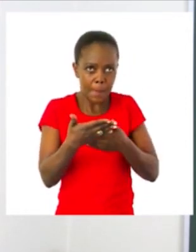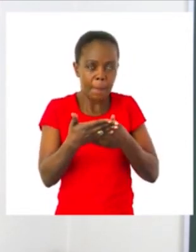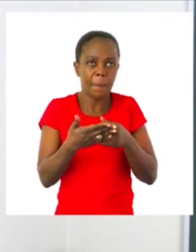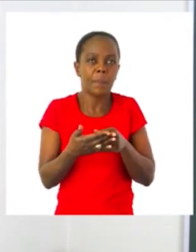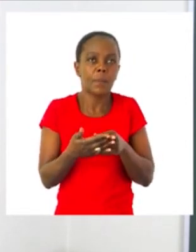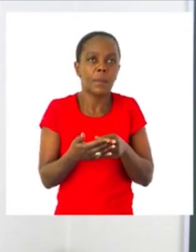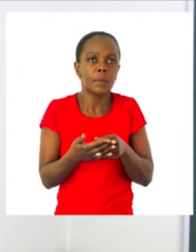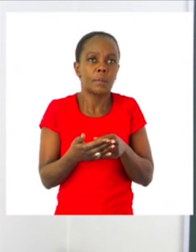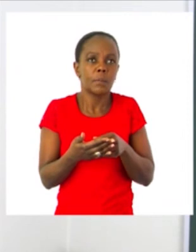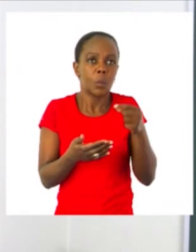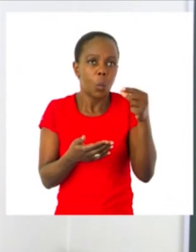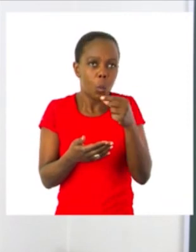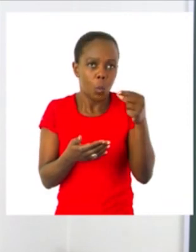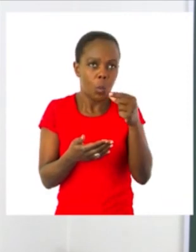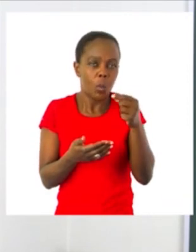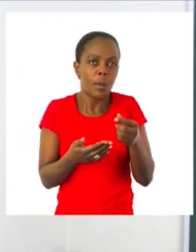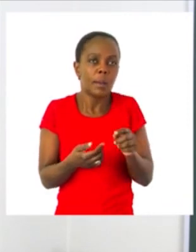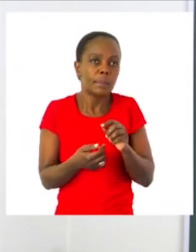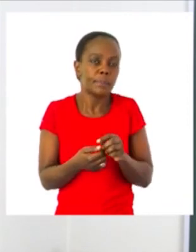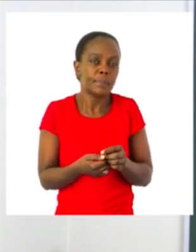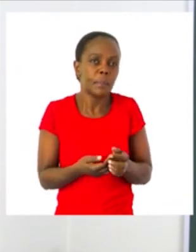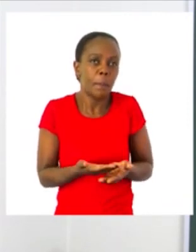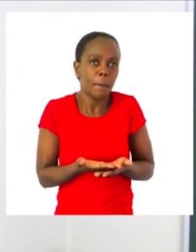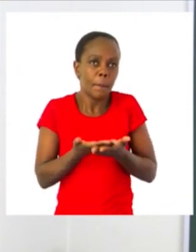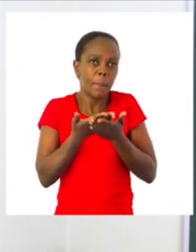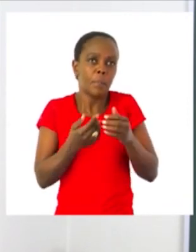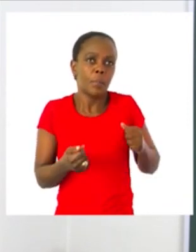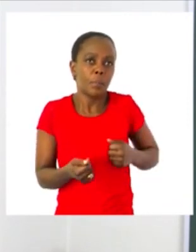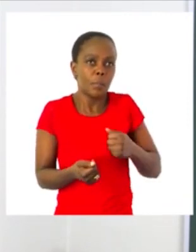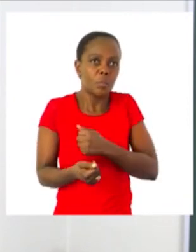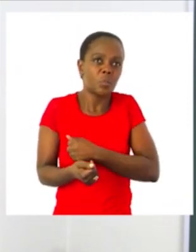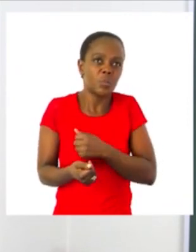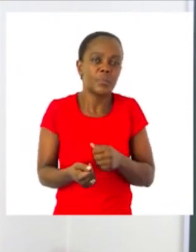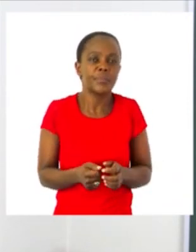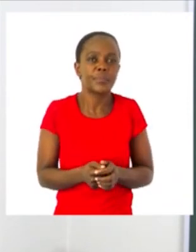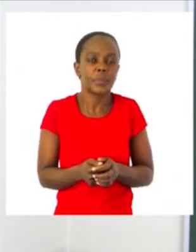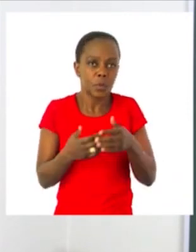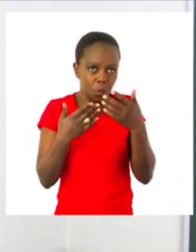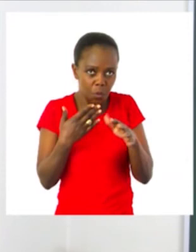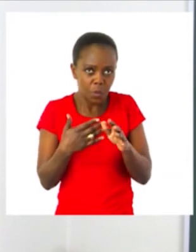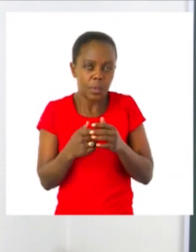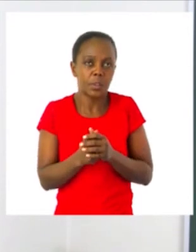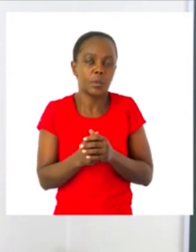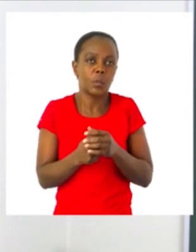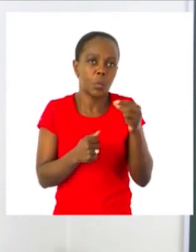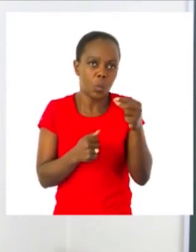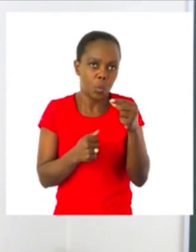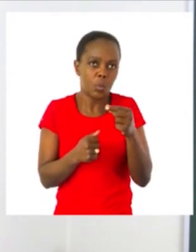and daddy or any adult that you have with you to help you to finish off all the